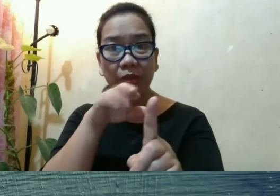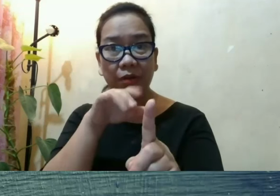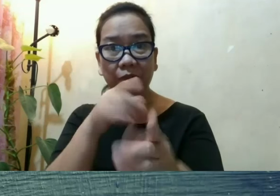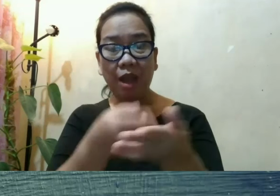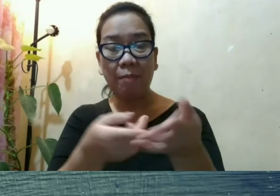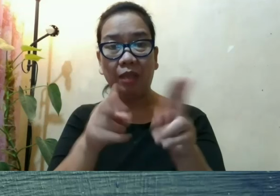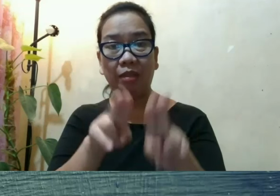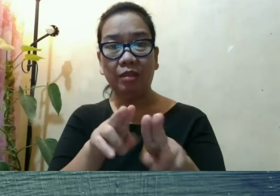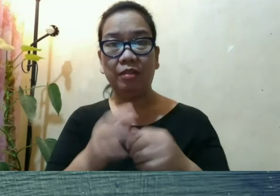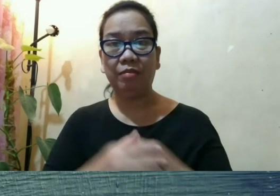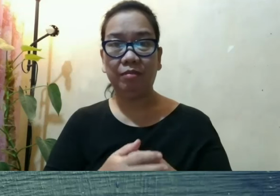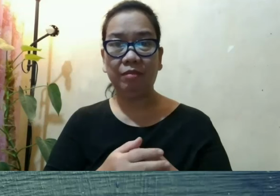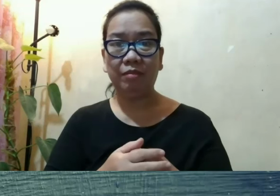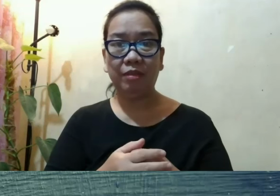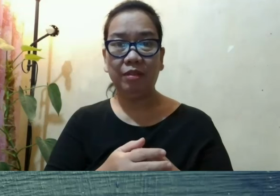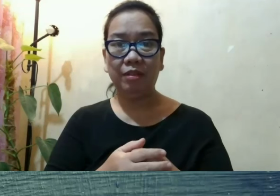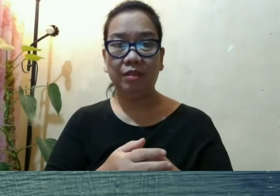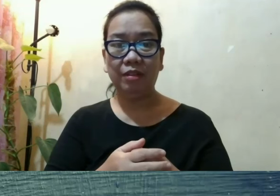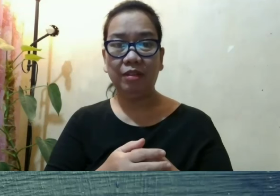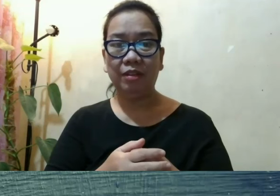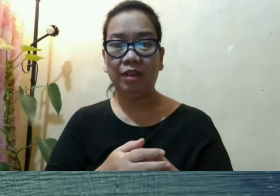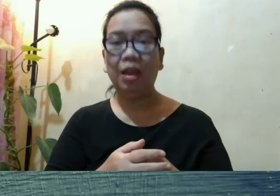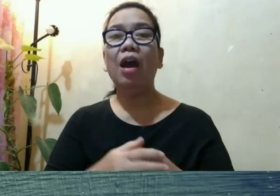You observe what happened.